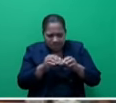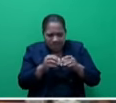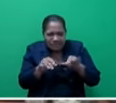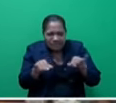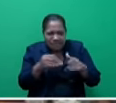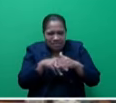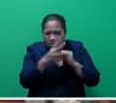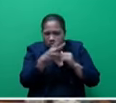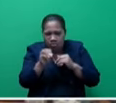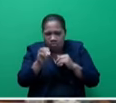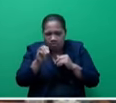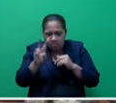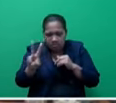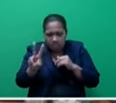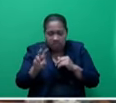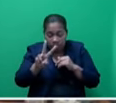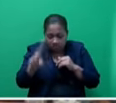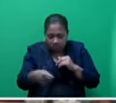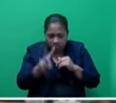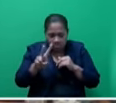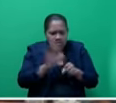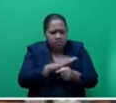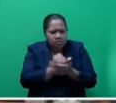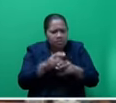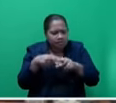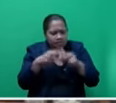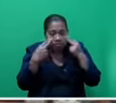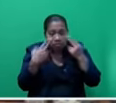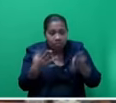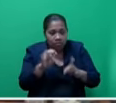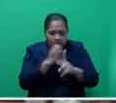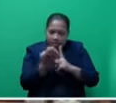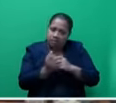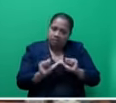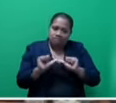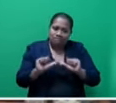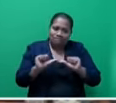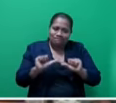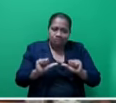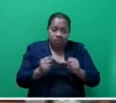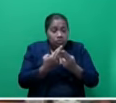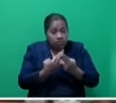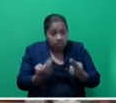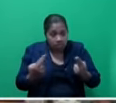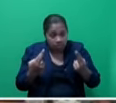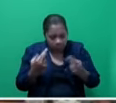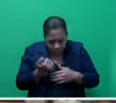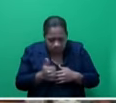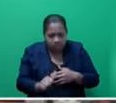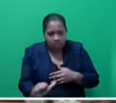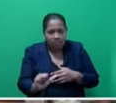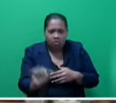LITA Act 1998 to ensure Fiji's natural environment is protected. Resources are sustainably utilized,